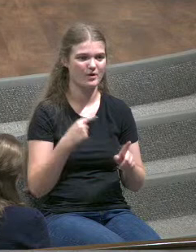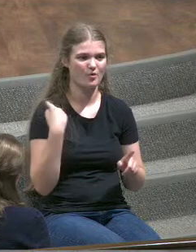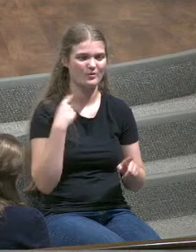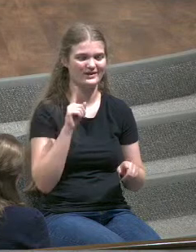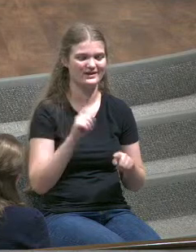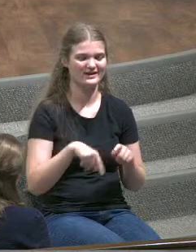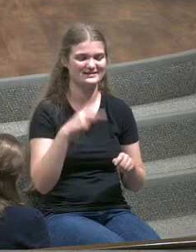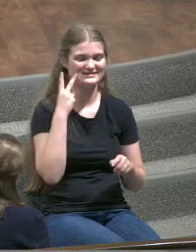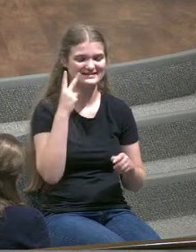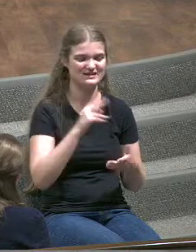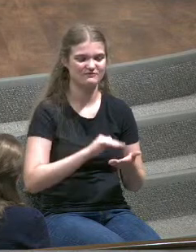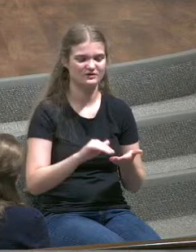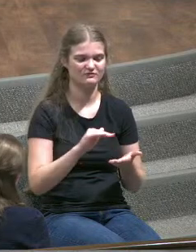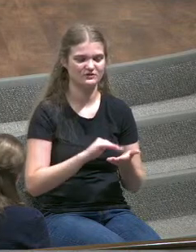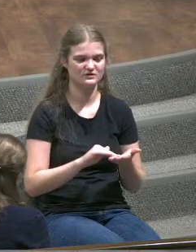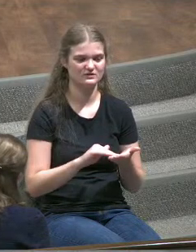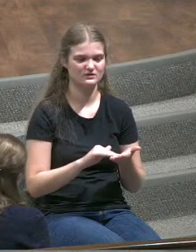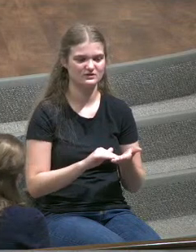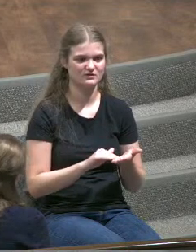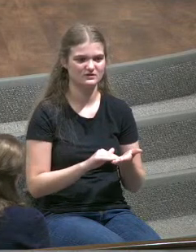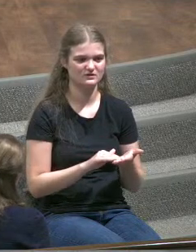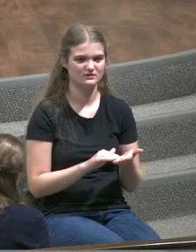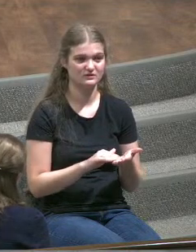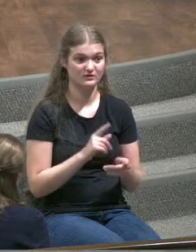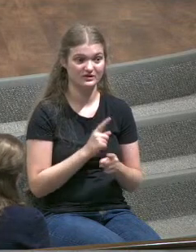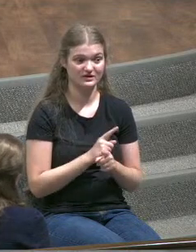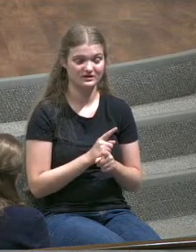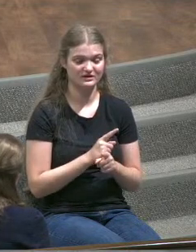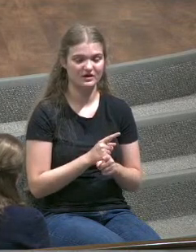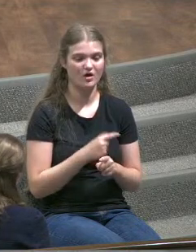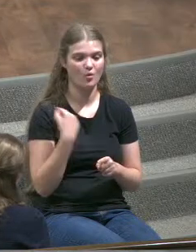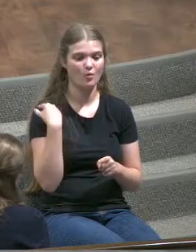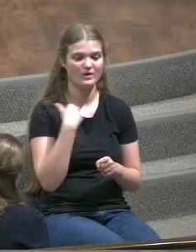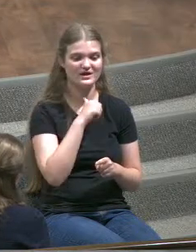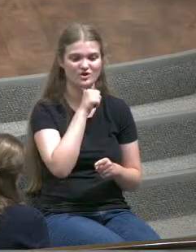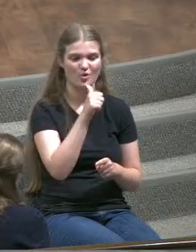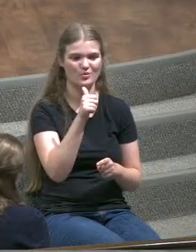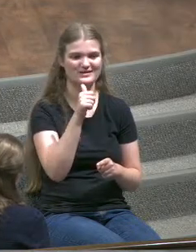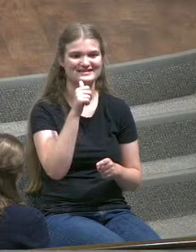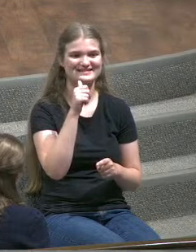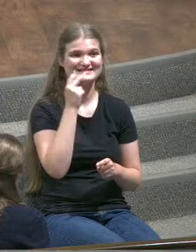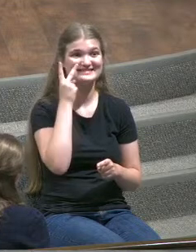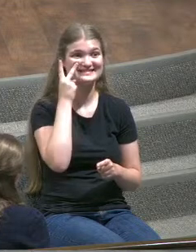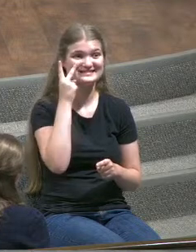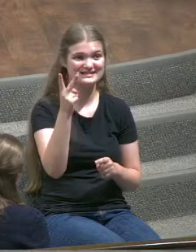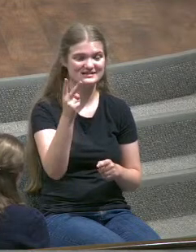looking at me like, what are you talking about, right? Right? You don't see the forgiveness of sins.